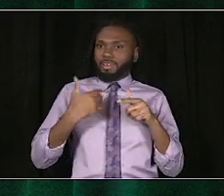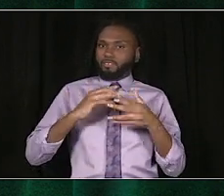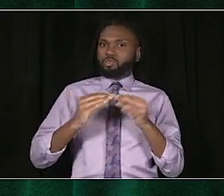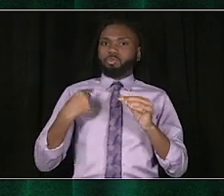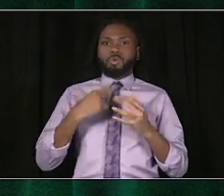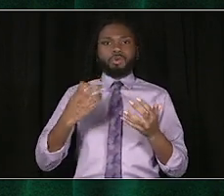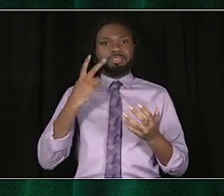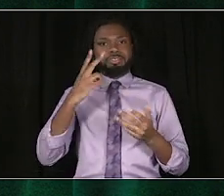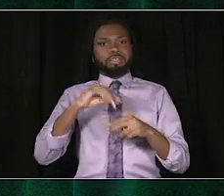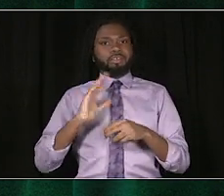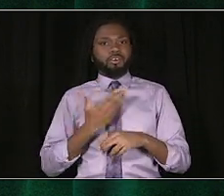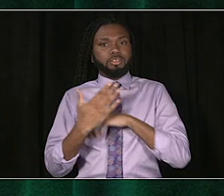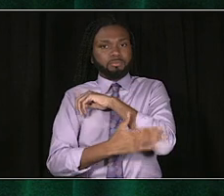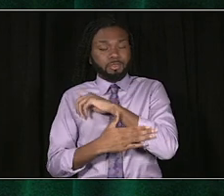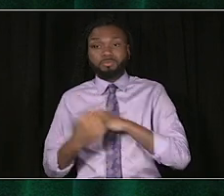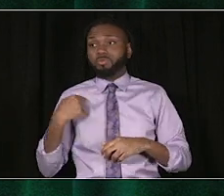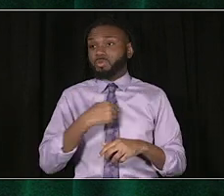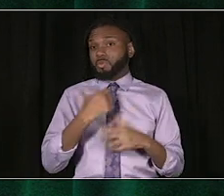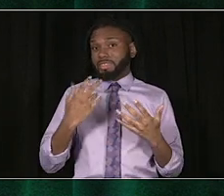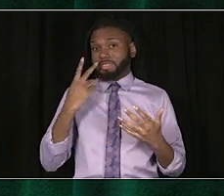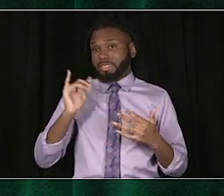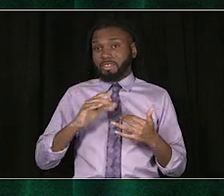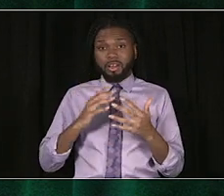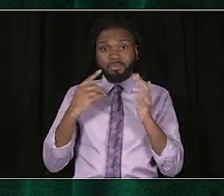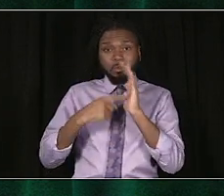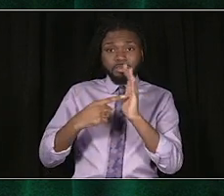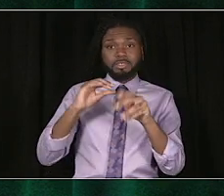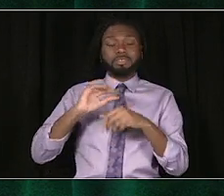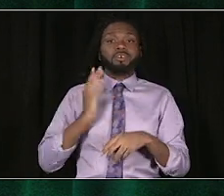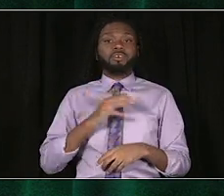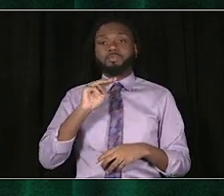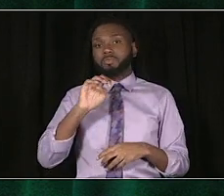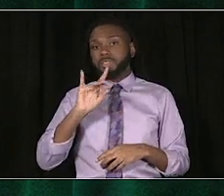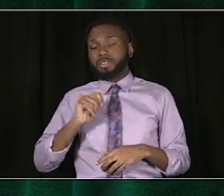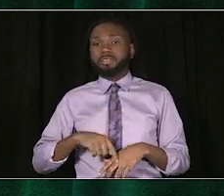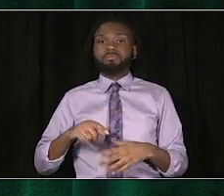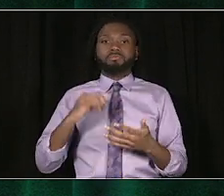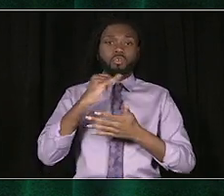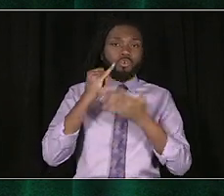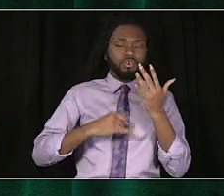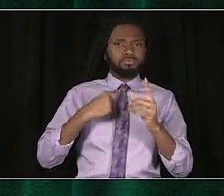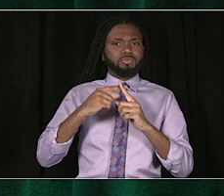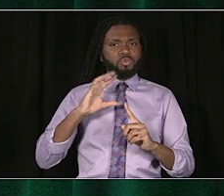our democracy. We want to see it reflected in our media, in the arts and culture. And really, you know,